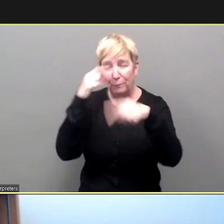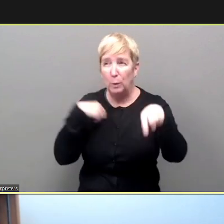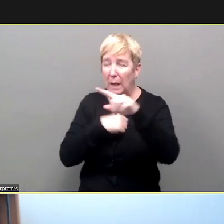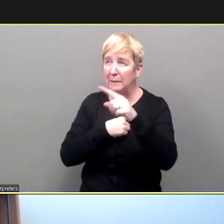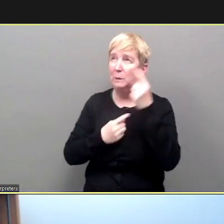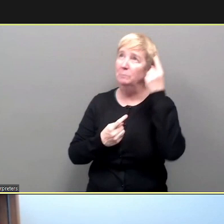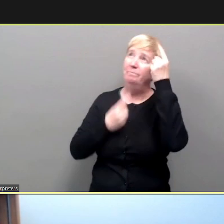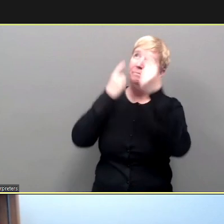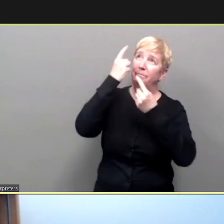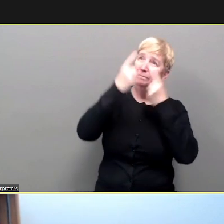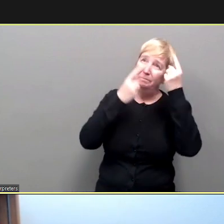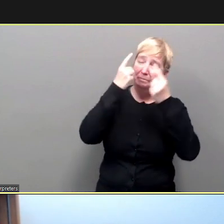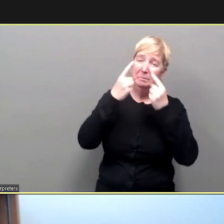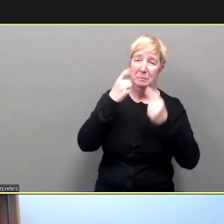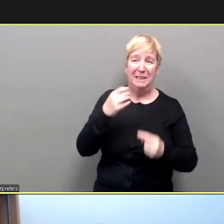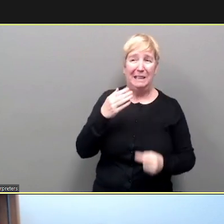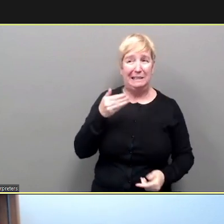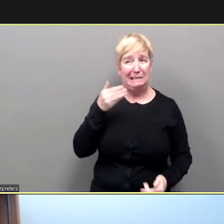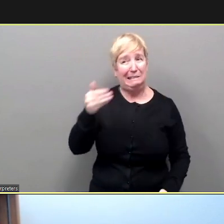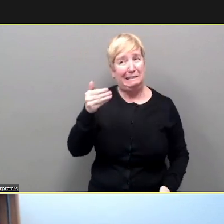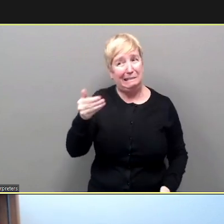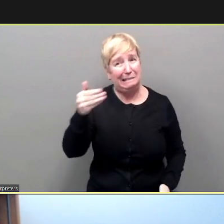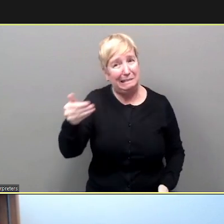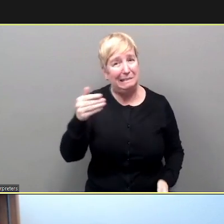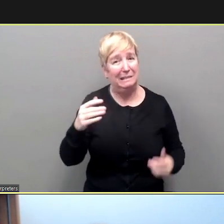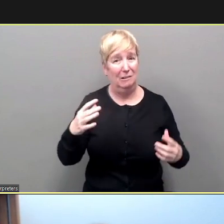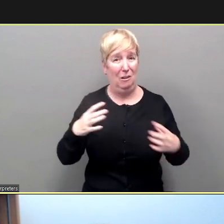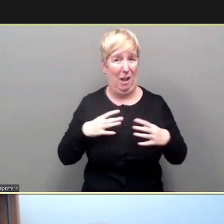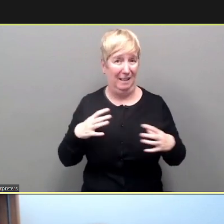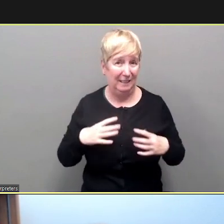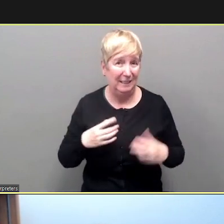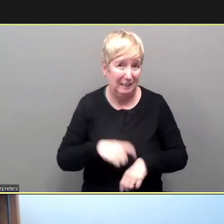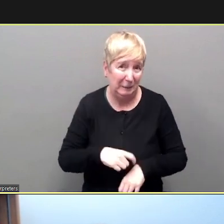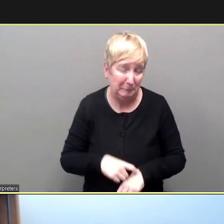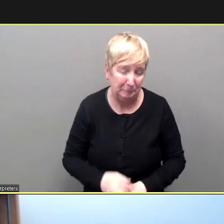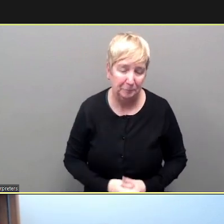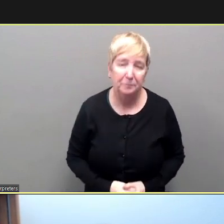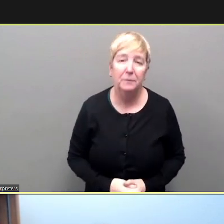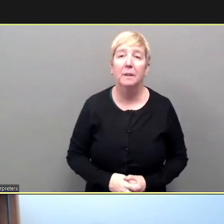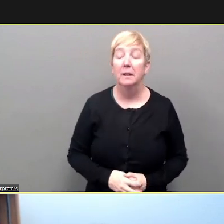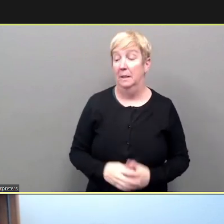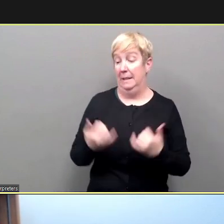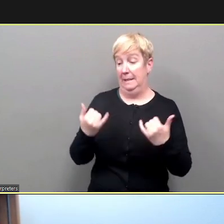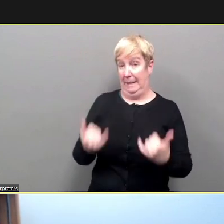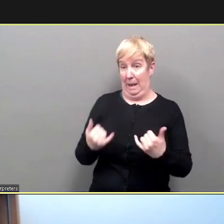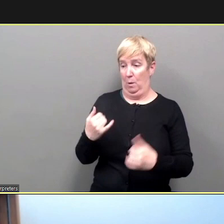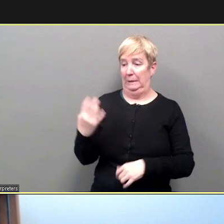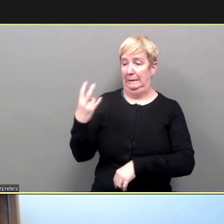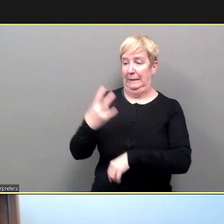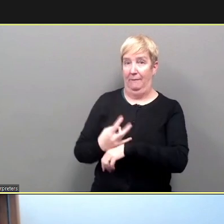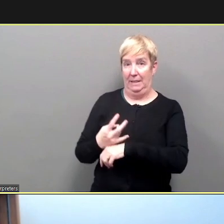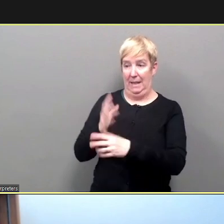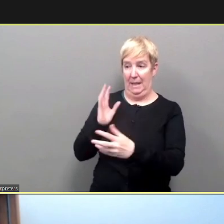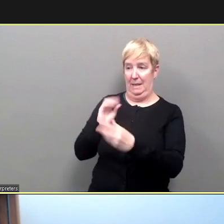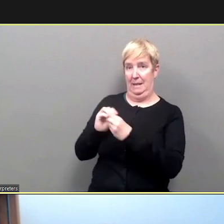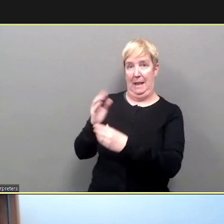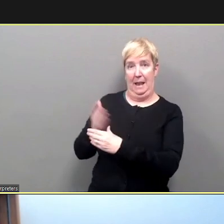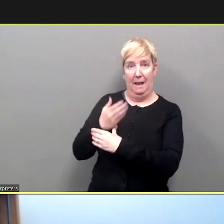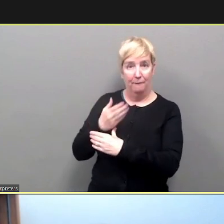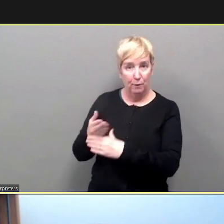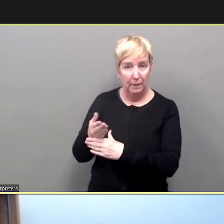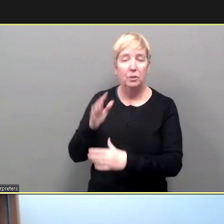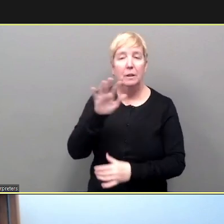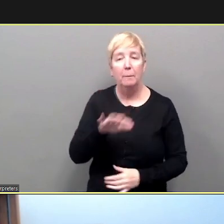head towards more holidays. So the current 7-day daily average of cases is